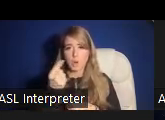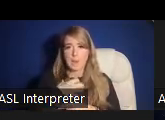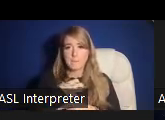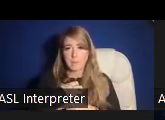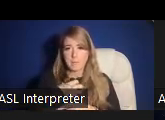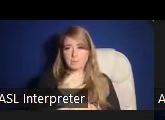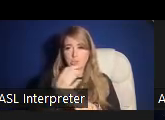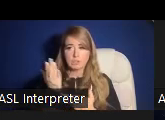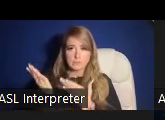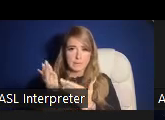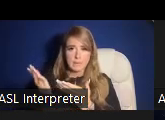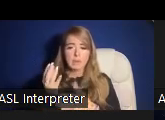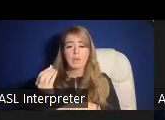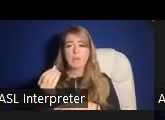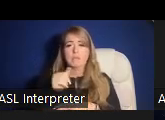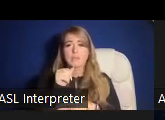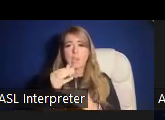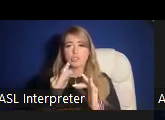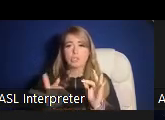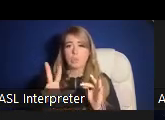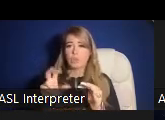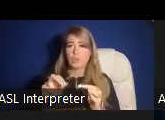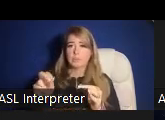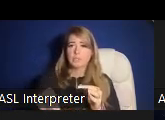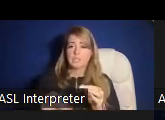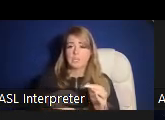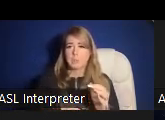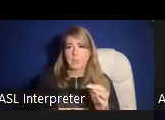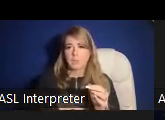being submitted, and not just that 30% of complaints was like,